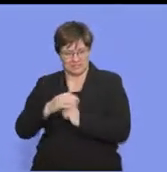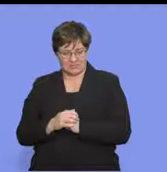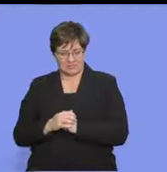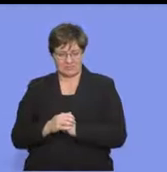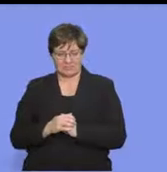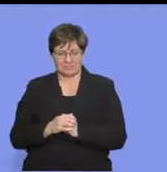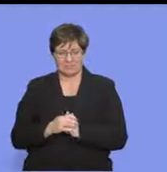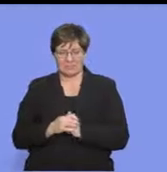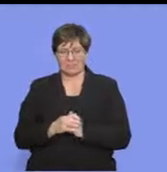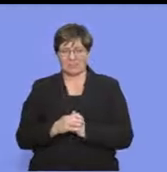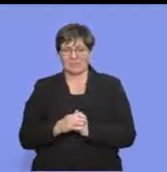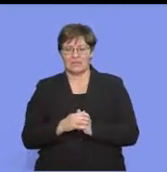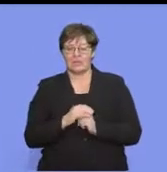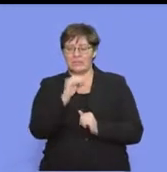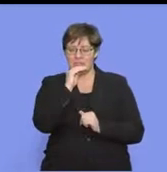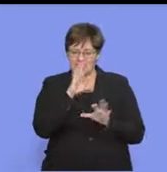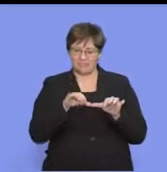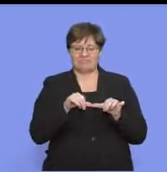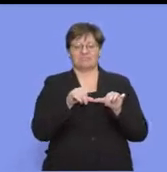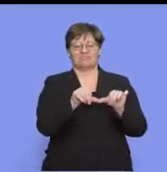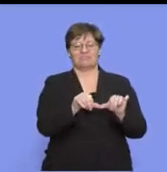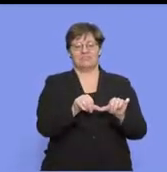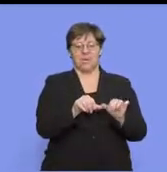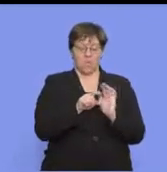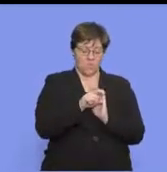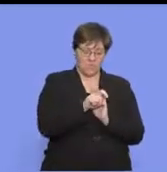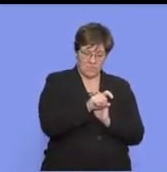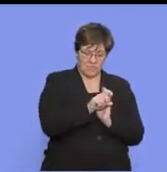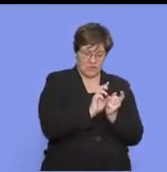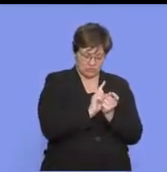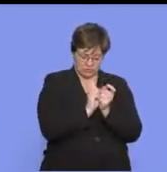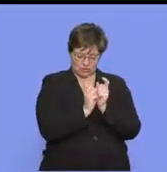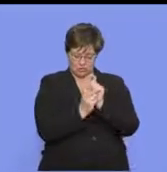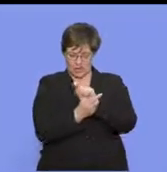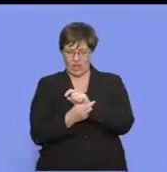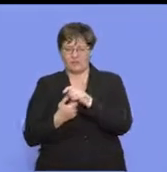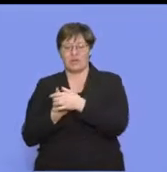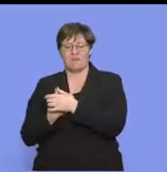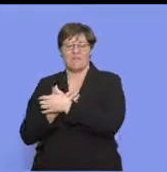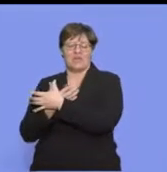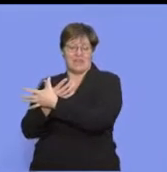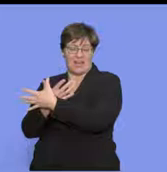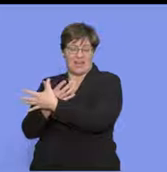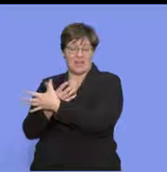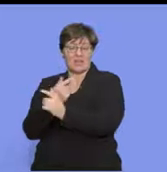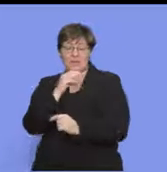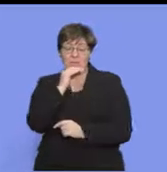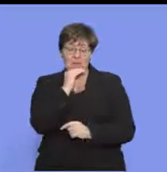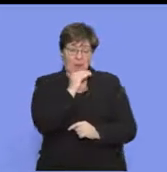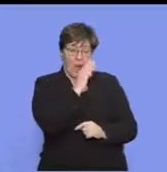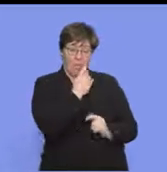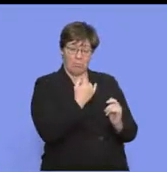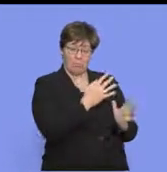characteristic. And so they then survive in the environment, and what happens is they then are able